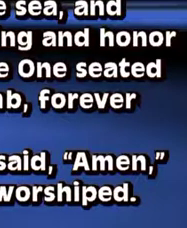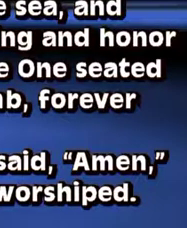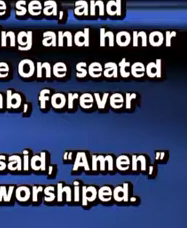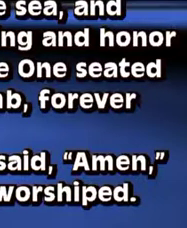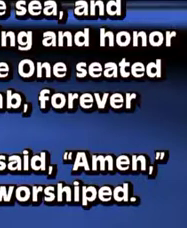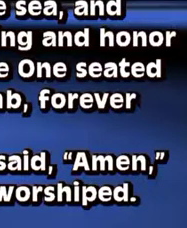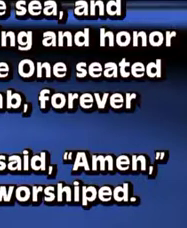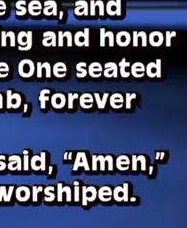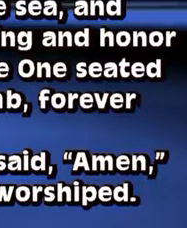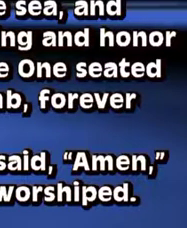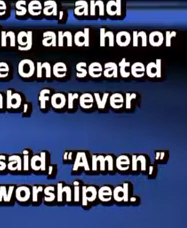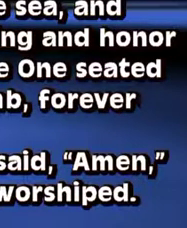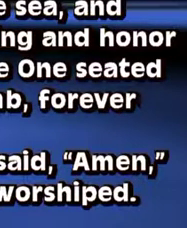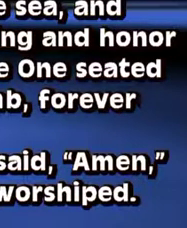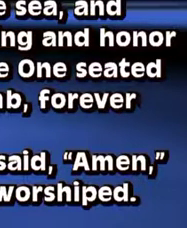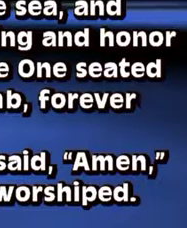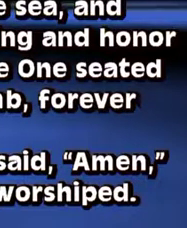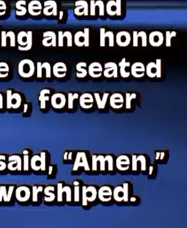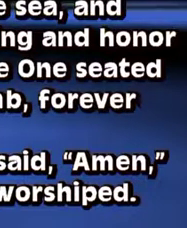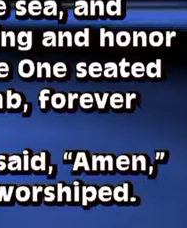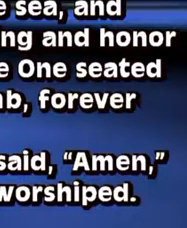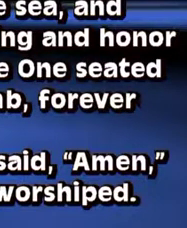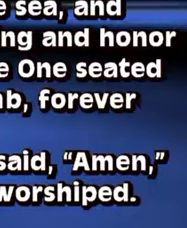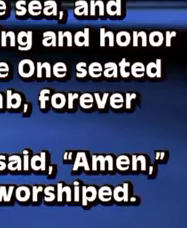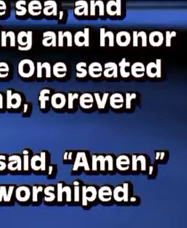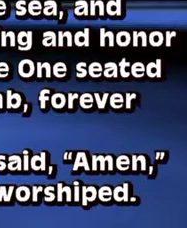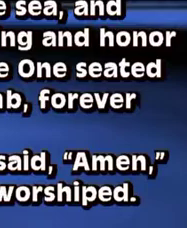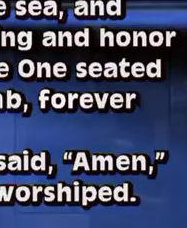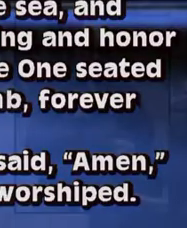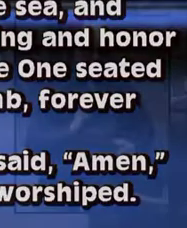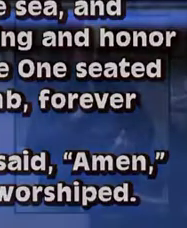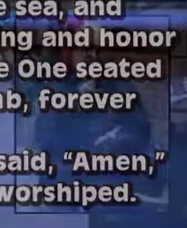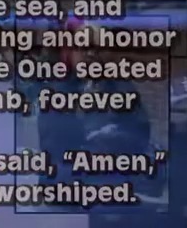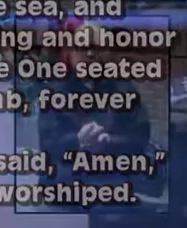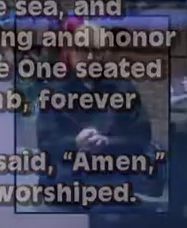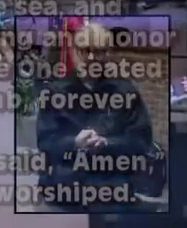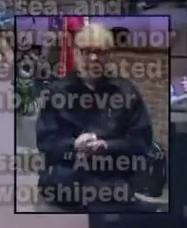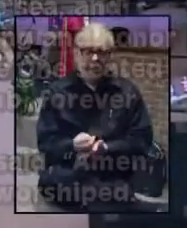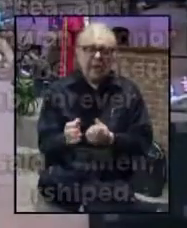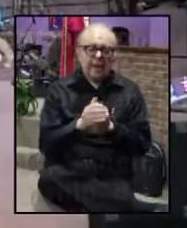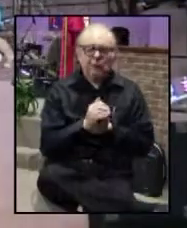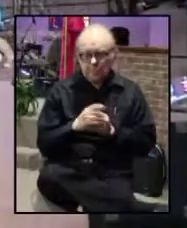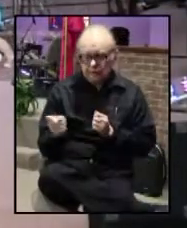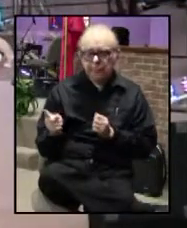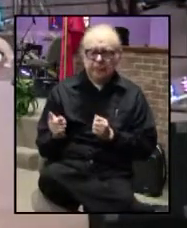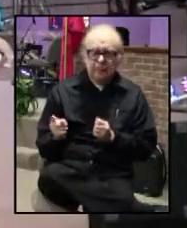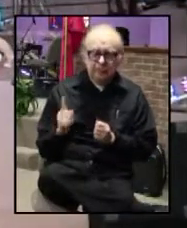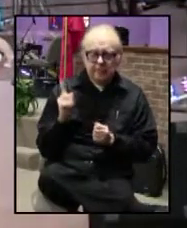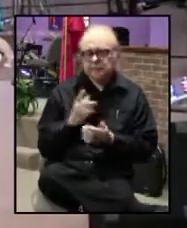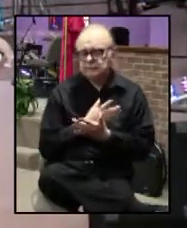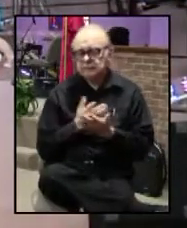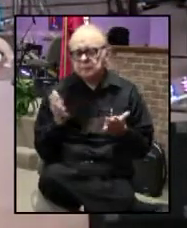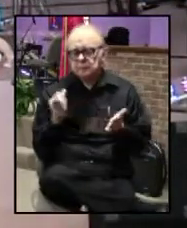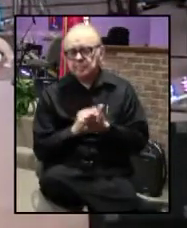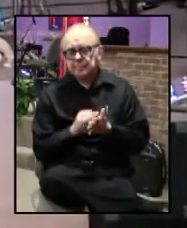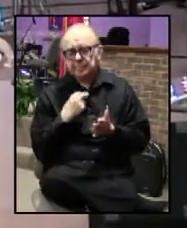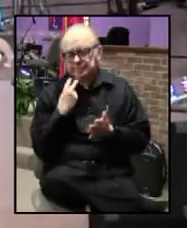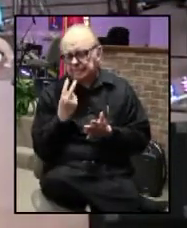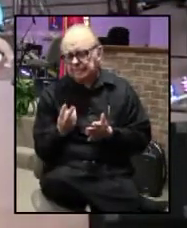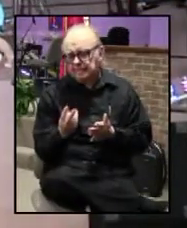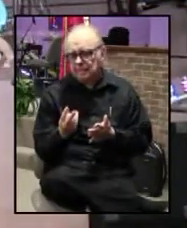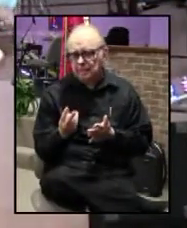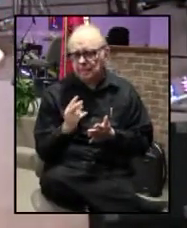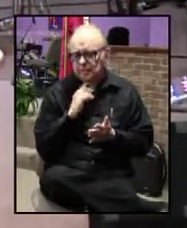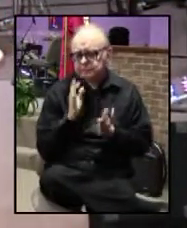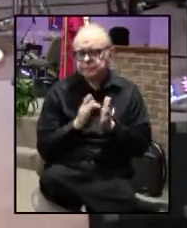living creatures said, amen. And the elders fell down and they worshiped. One of the things that we see